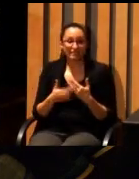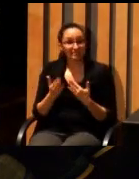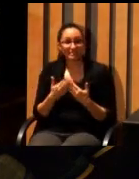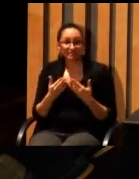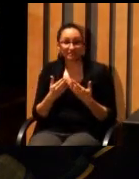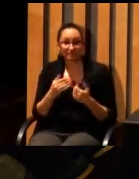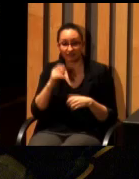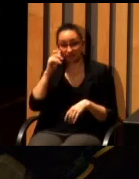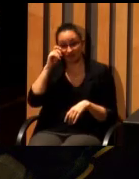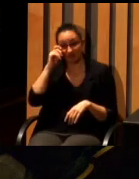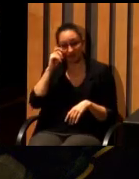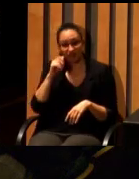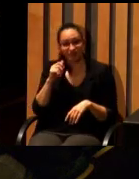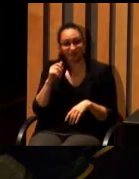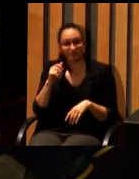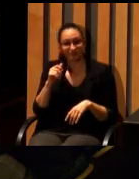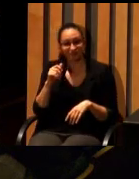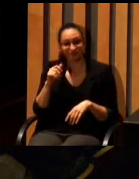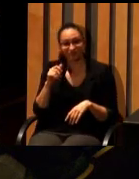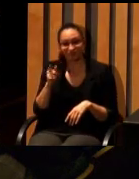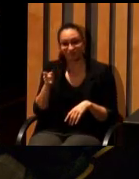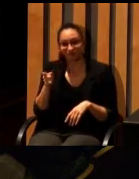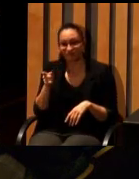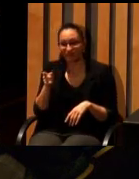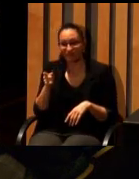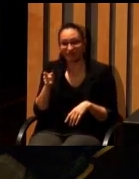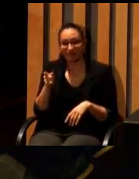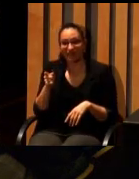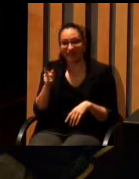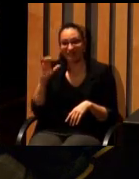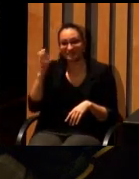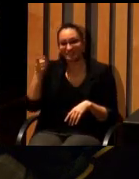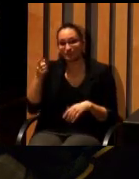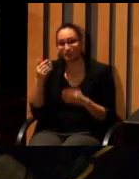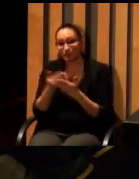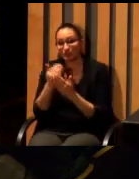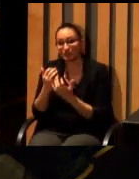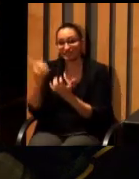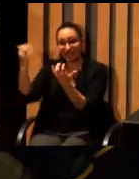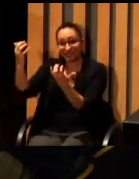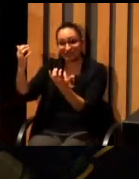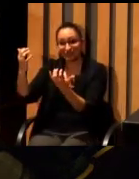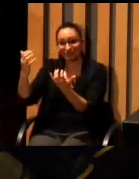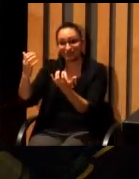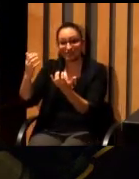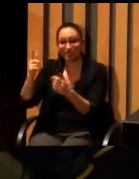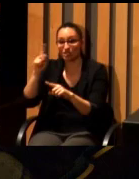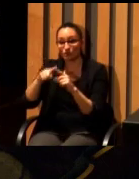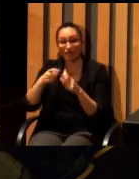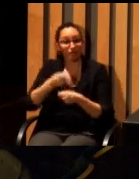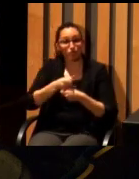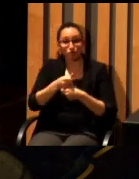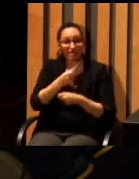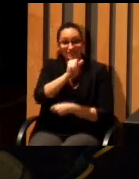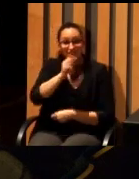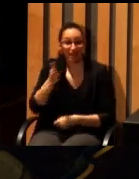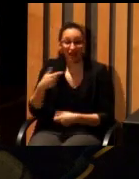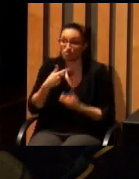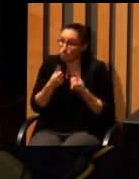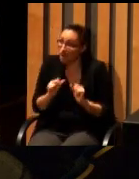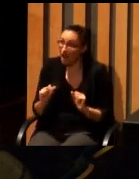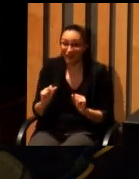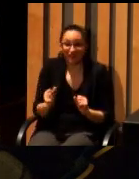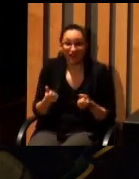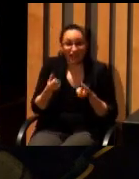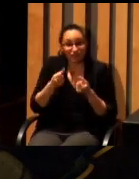know, Cook, he built a protest-proof stadium. I mean, you can't do it. I tried once, the